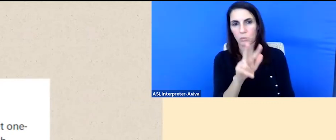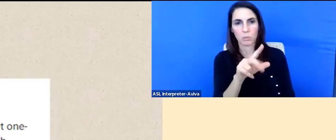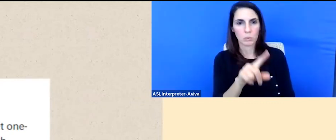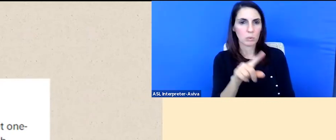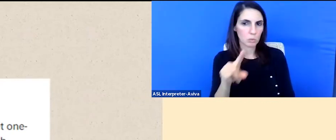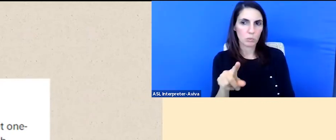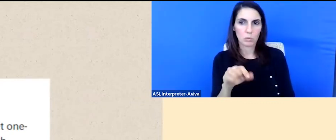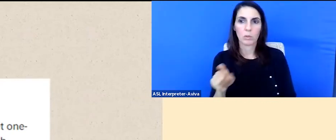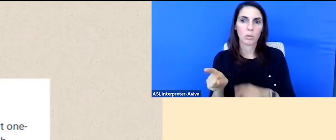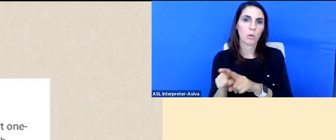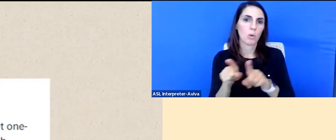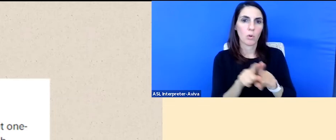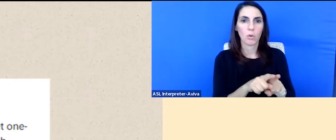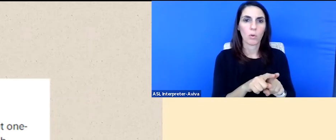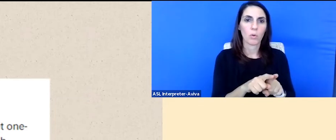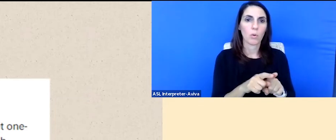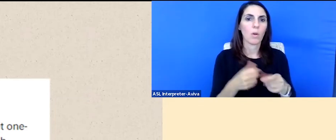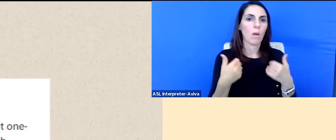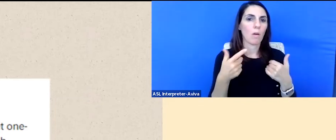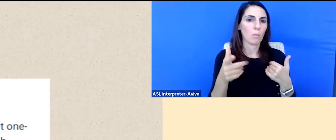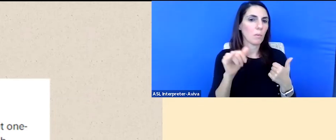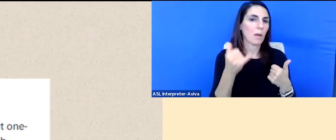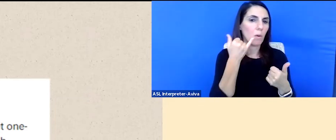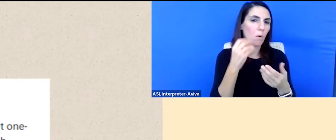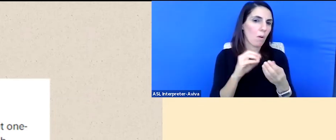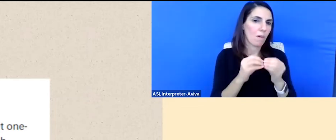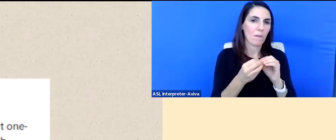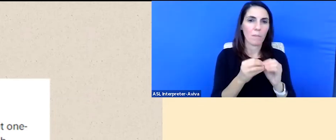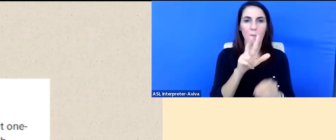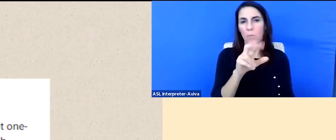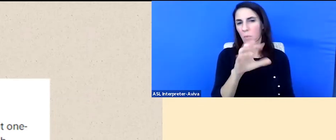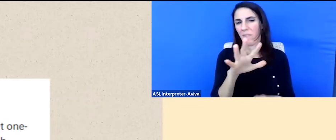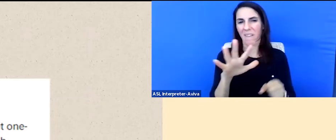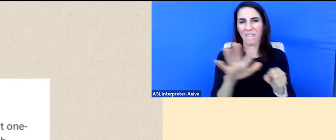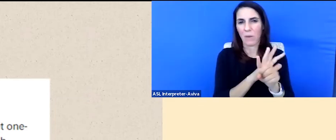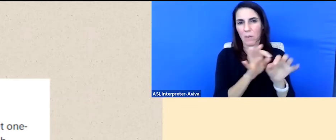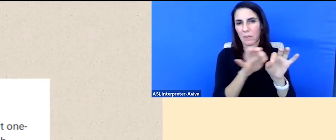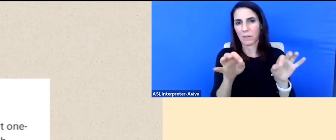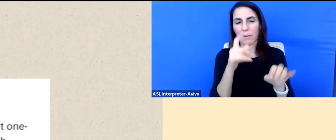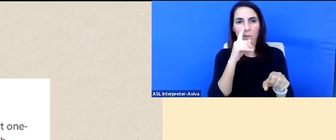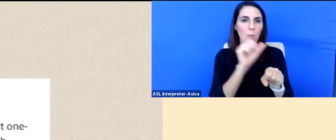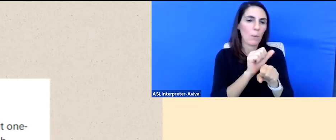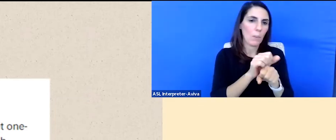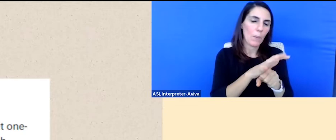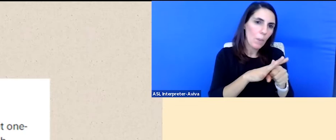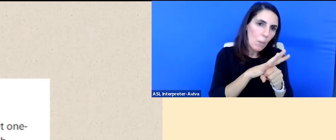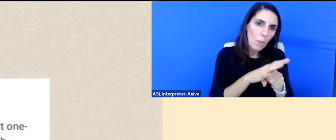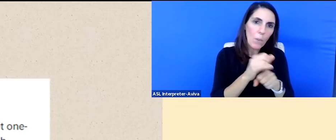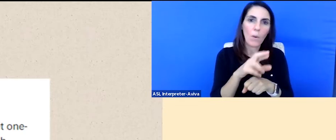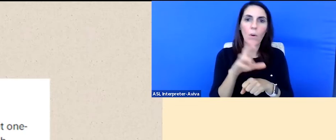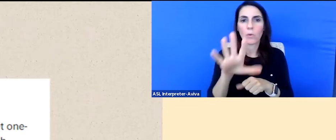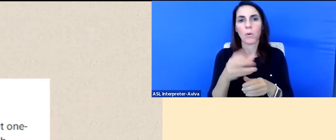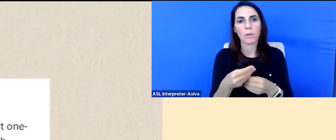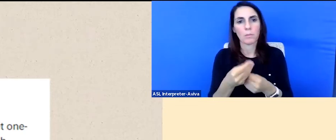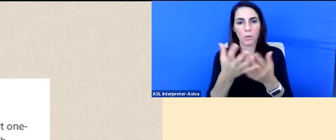we also have a 10-digit number in case either your work area or your